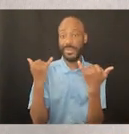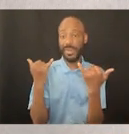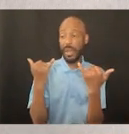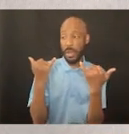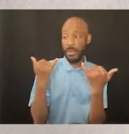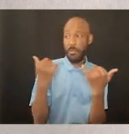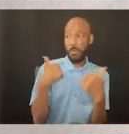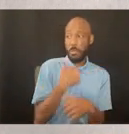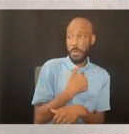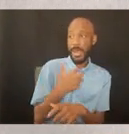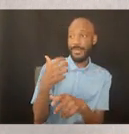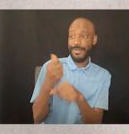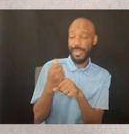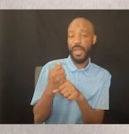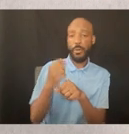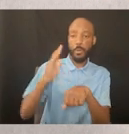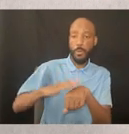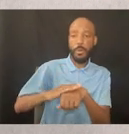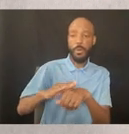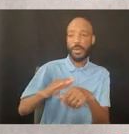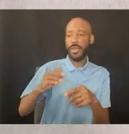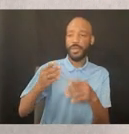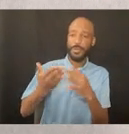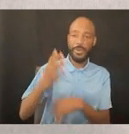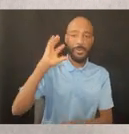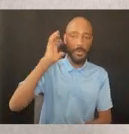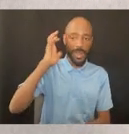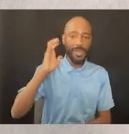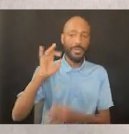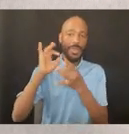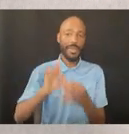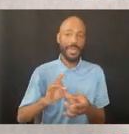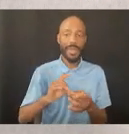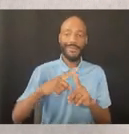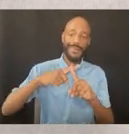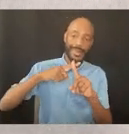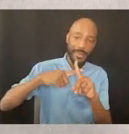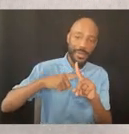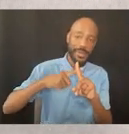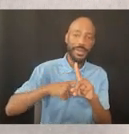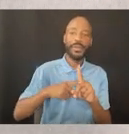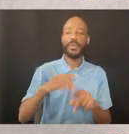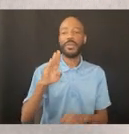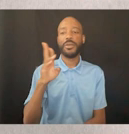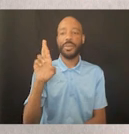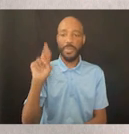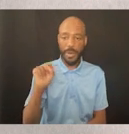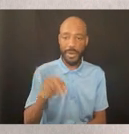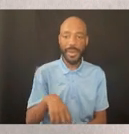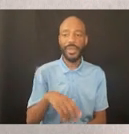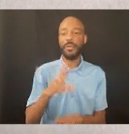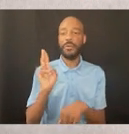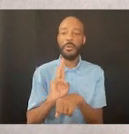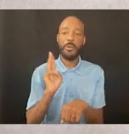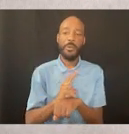sort of thing about the temperatures and about burning and about wearing sunblock and all this sort